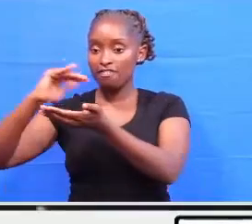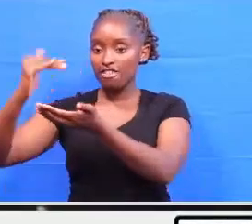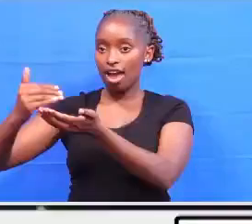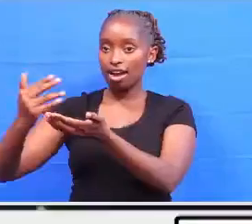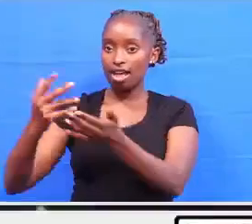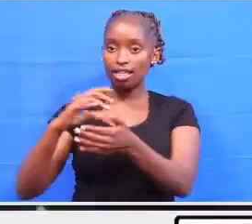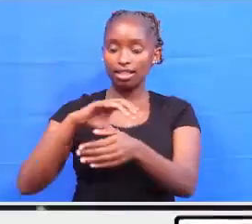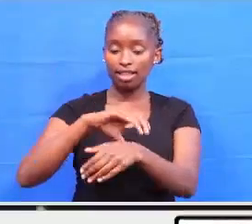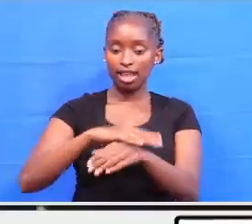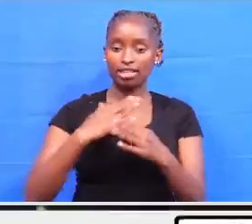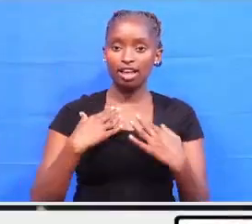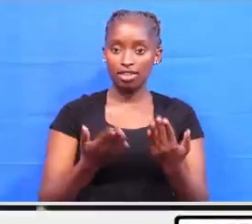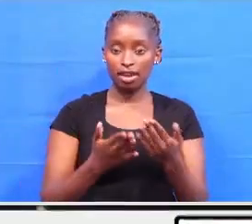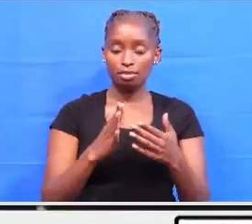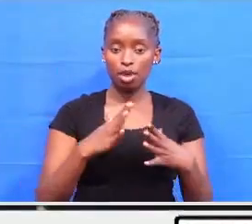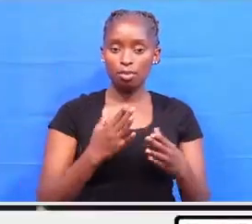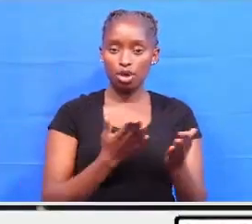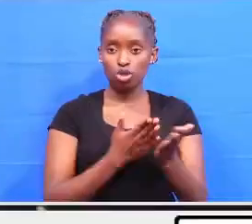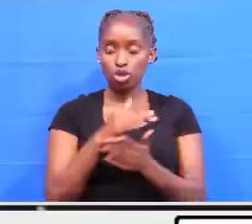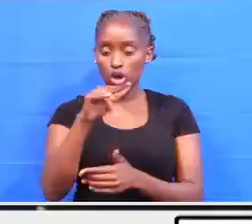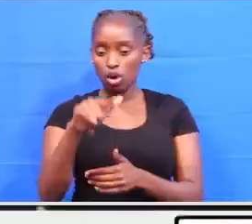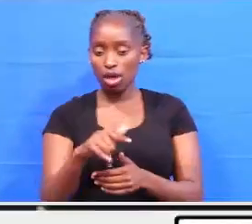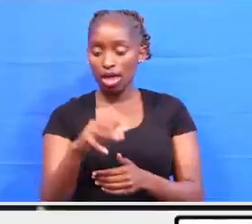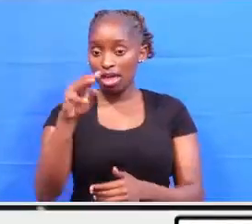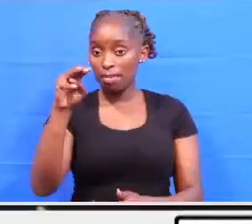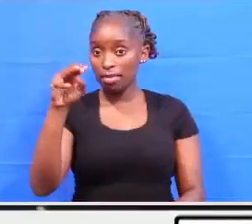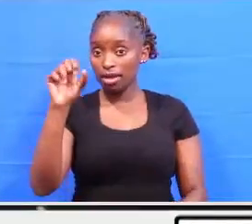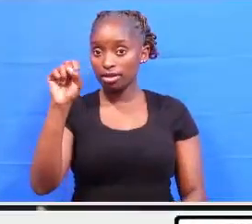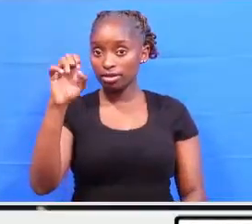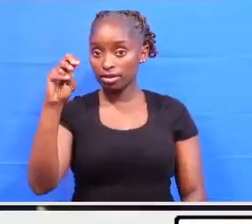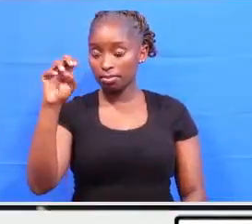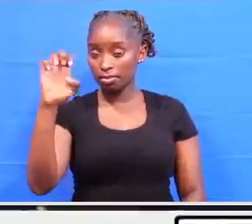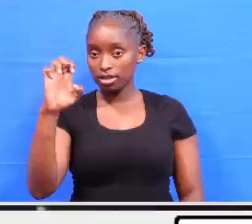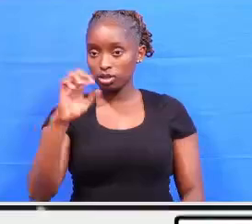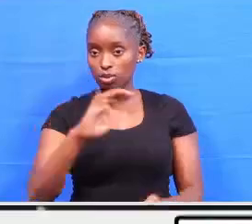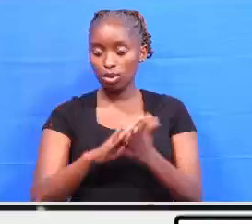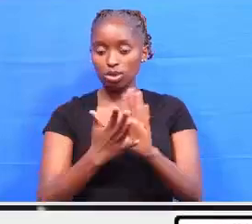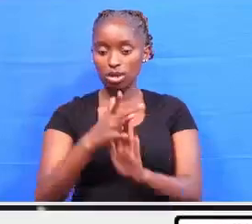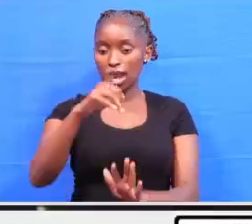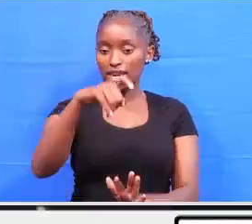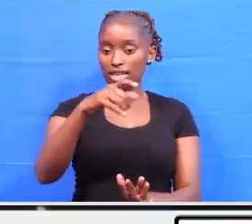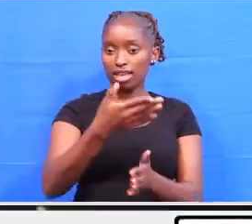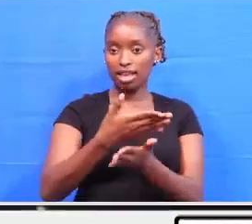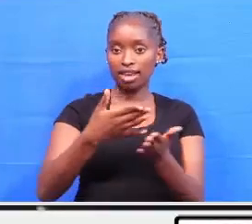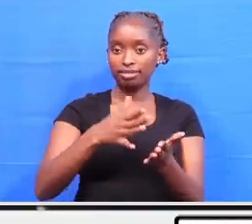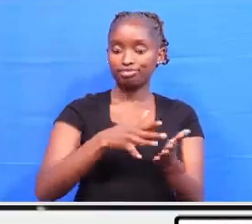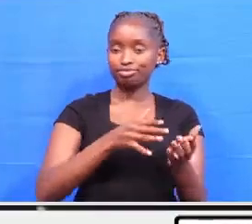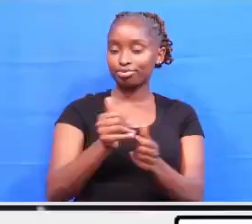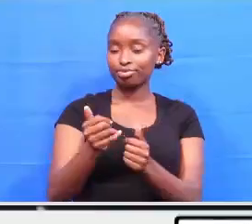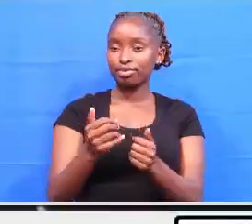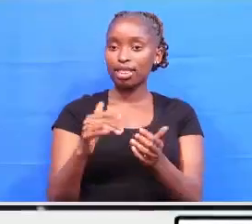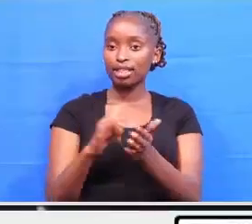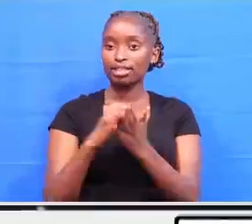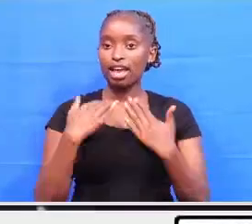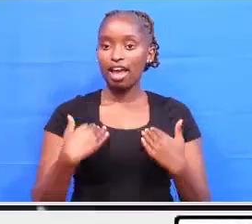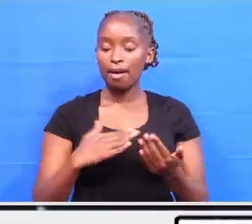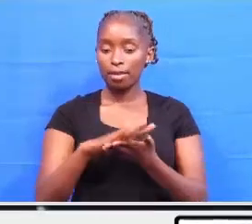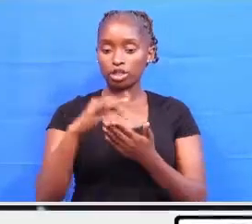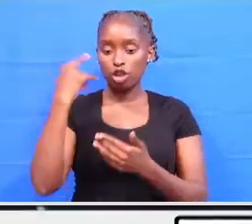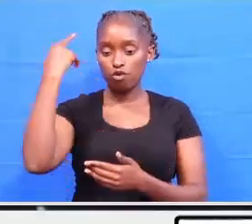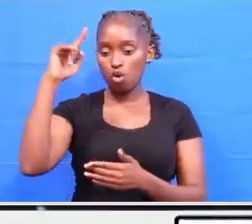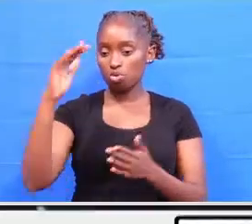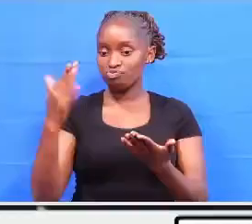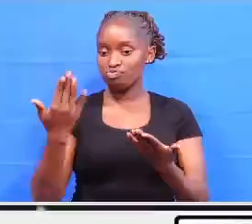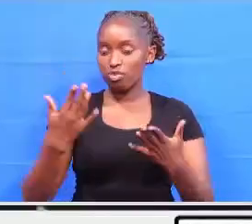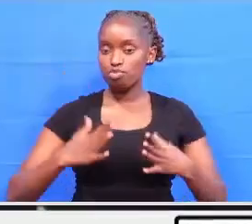lower cadres, MSMEs, get funding without necessarily needing collateral. It's a credit base for the people. However,